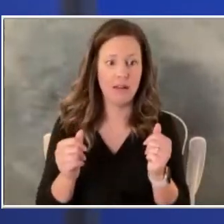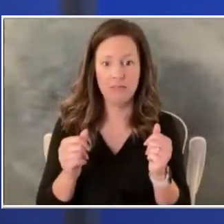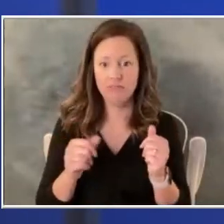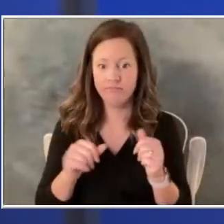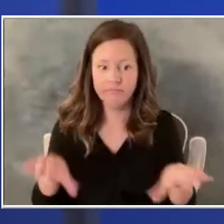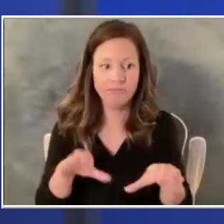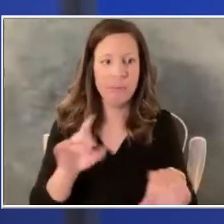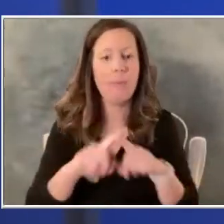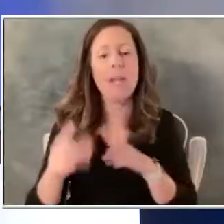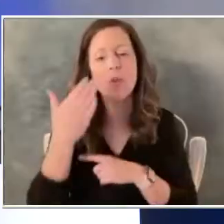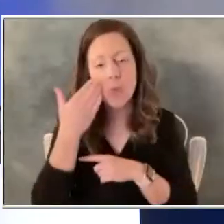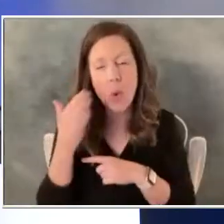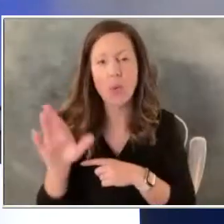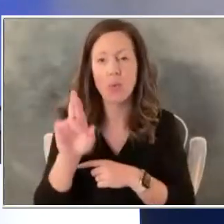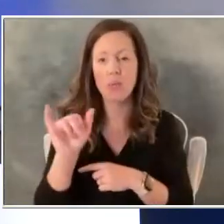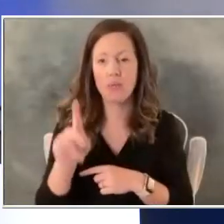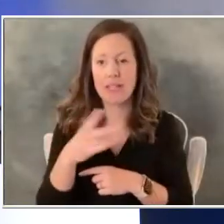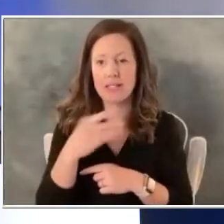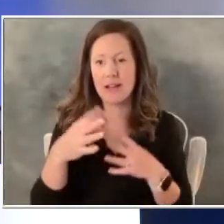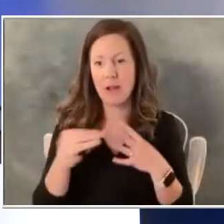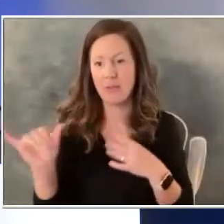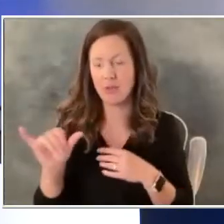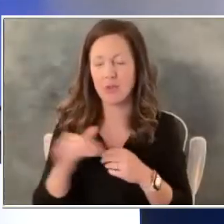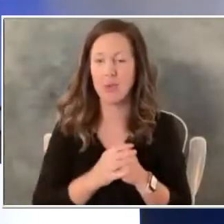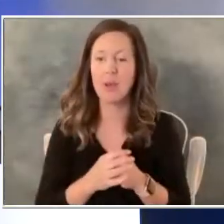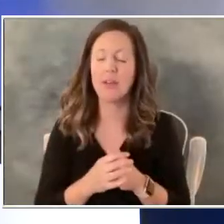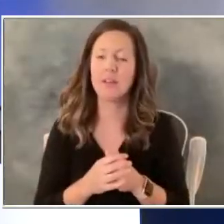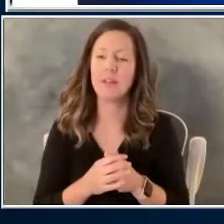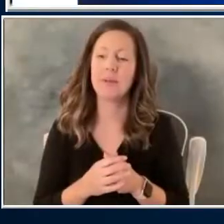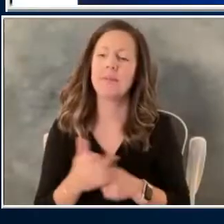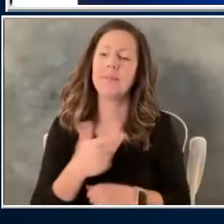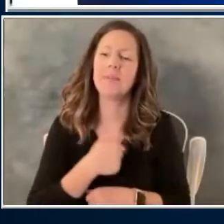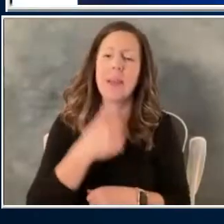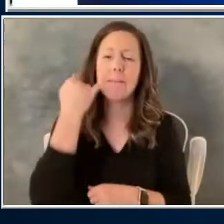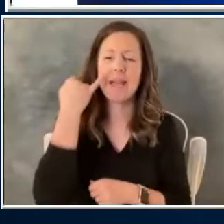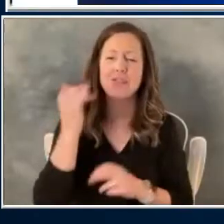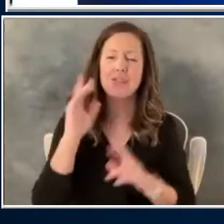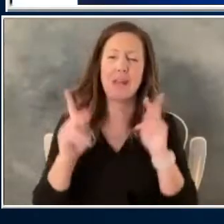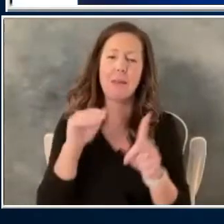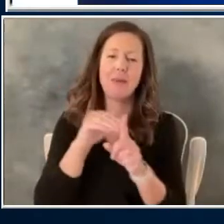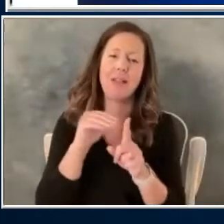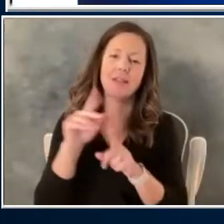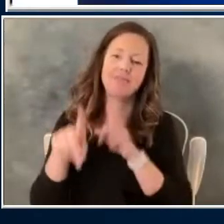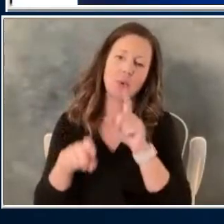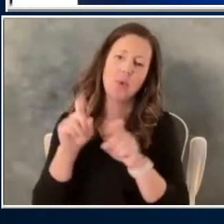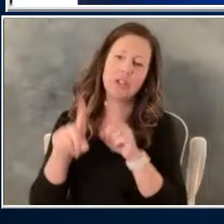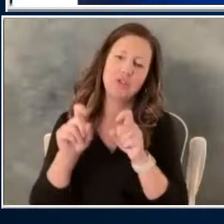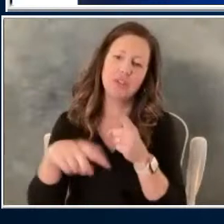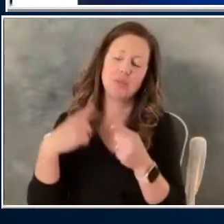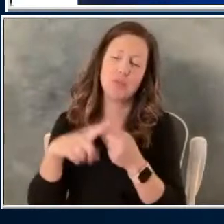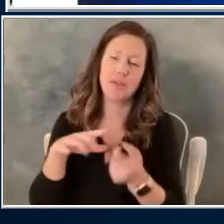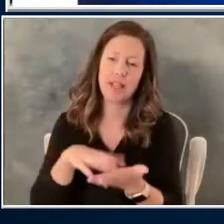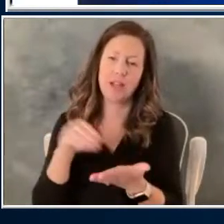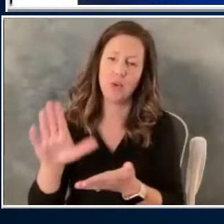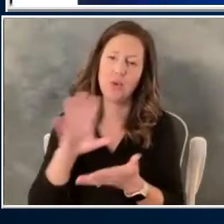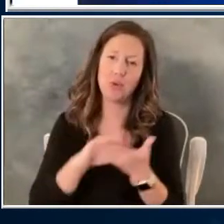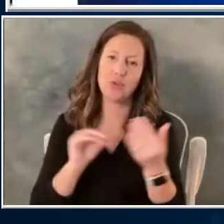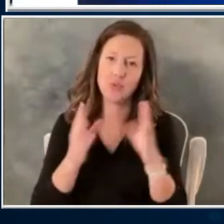options are. Mikayla, I'm imagining that you get questions from people when they learn about your story or hear about your mother or your